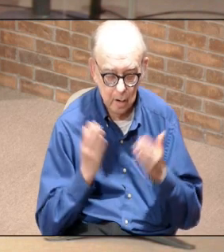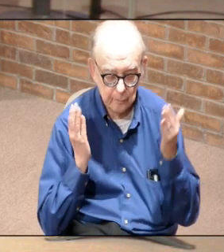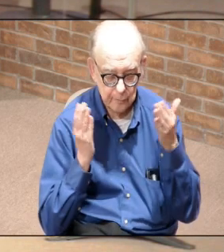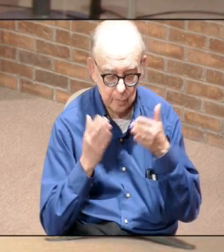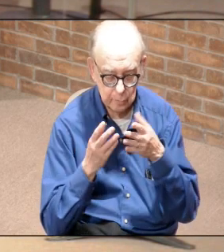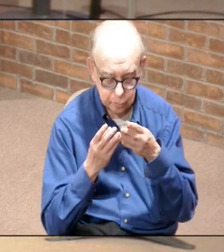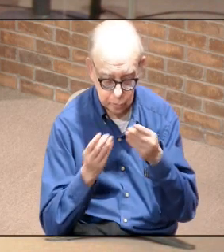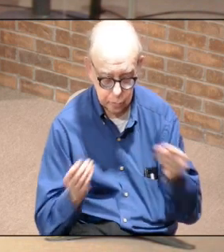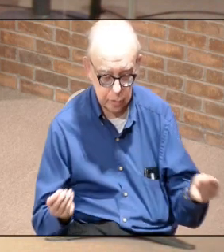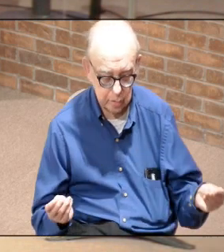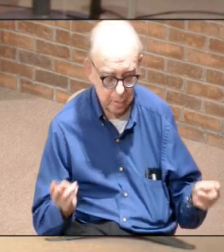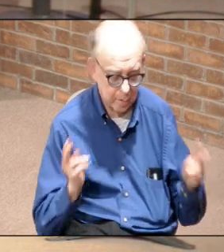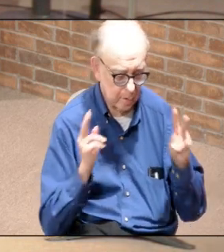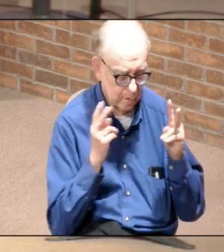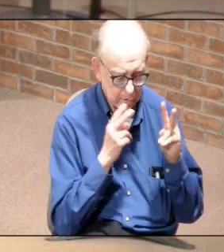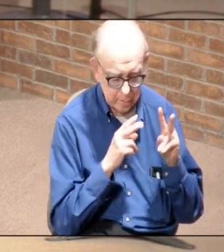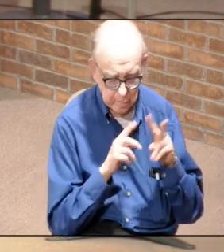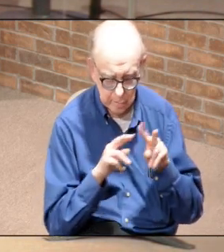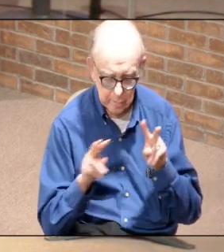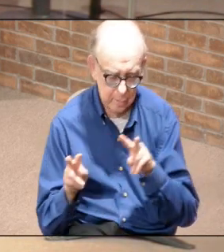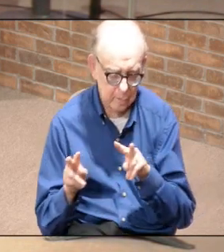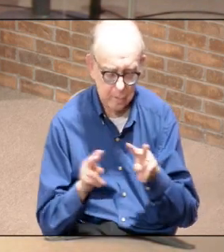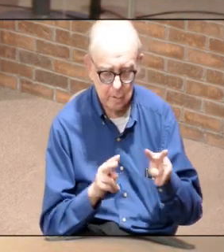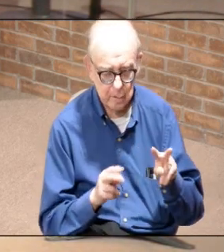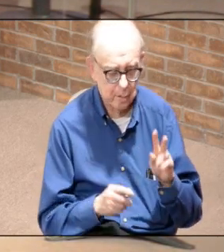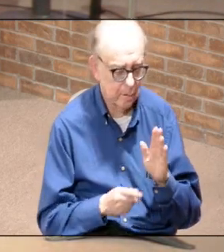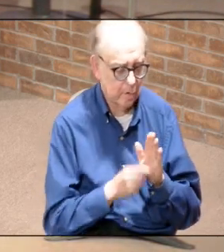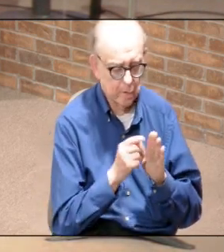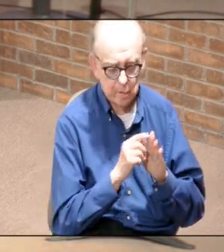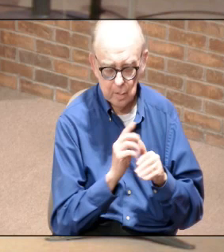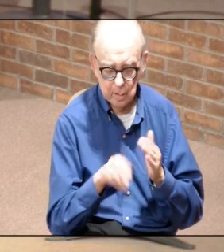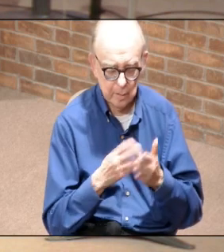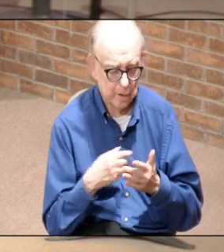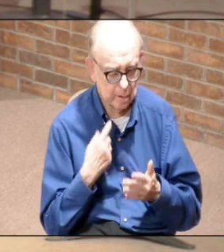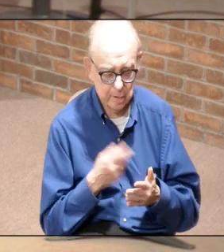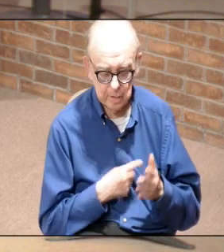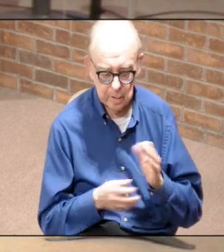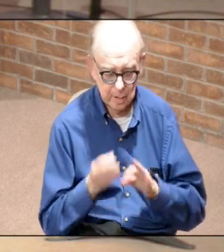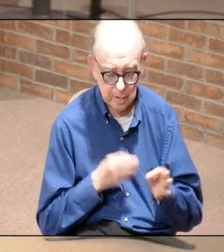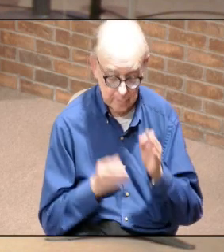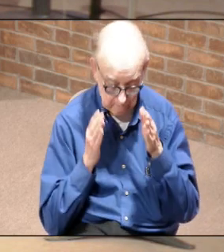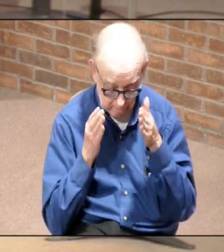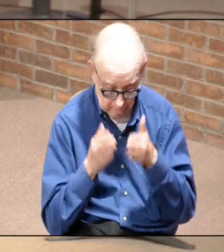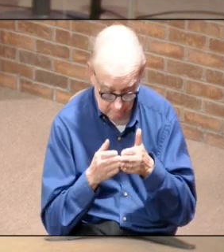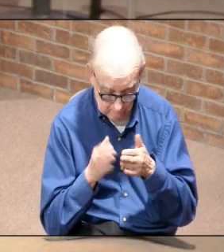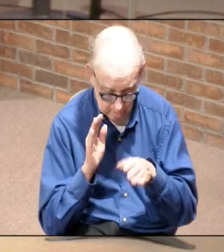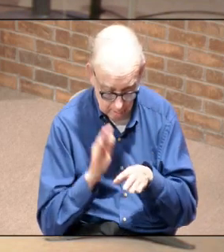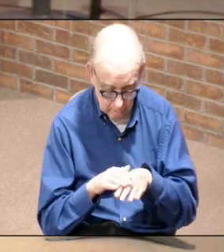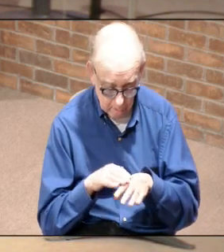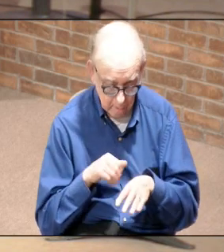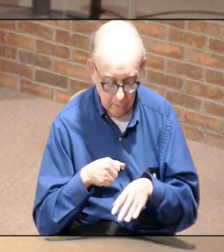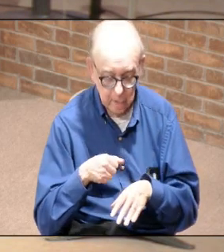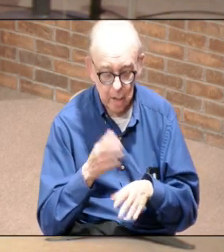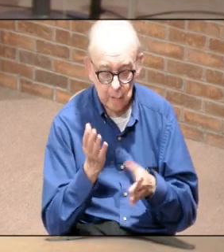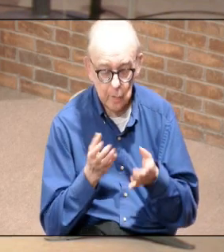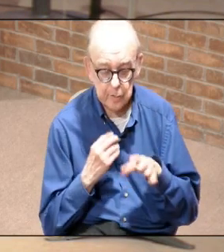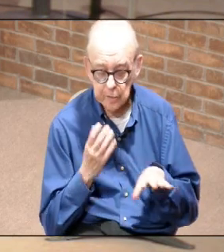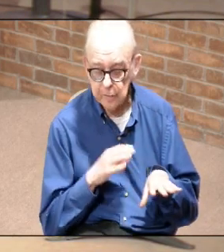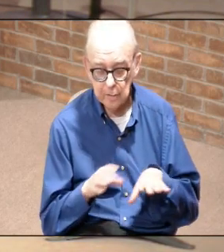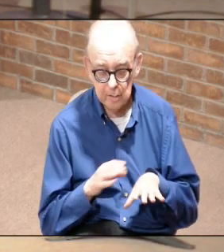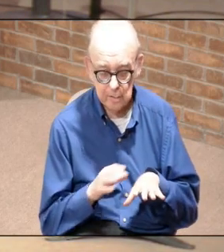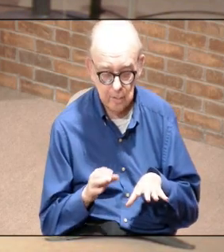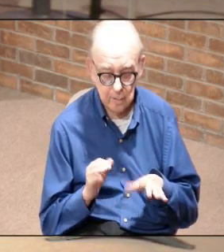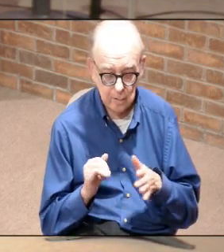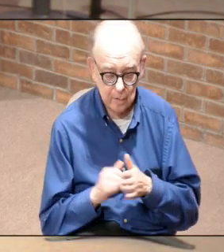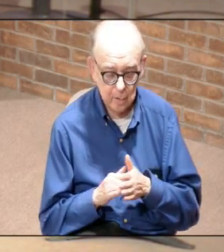lost. We start looking around and seeing the giants all around us instead of staying focused on what it is that God wants us to do,